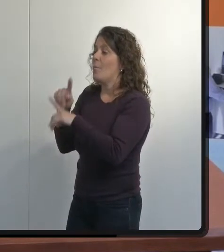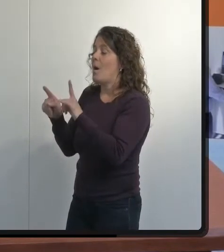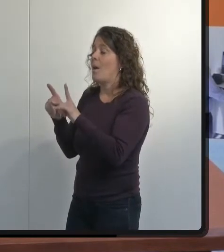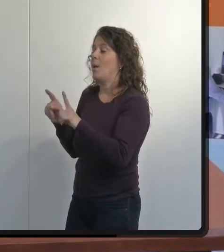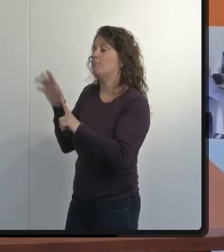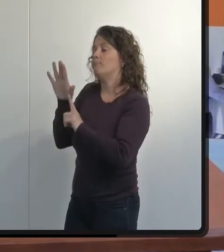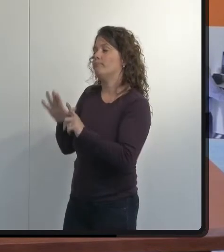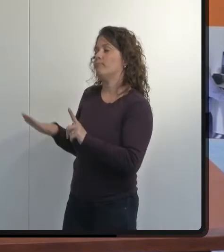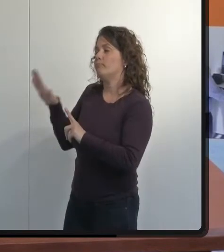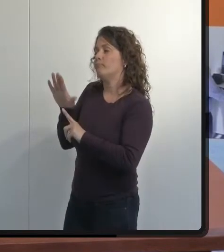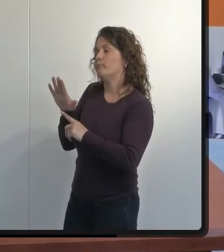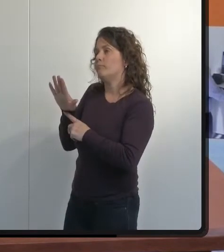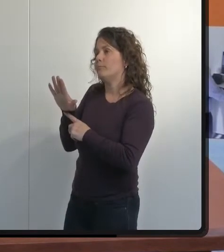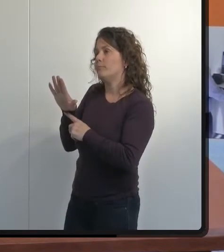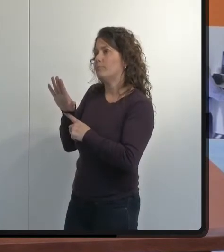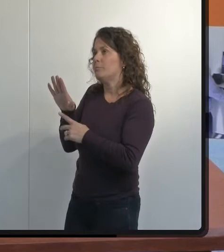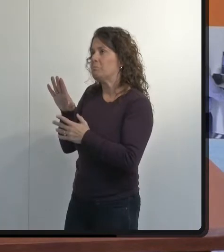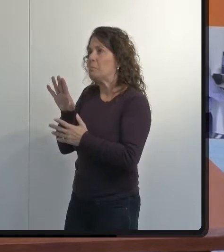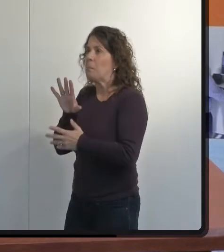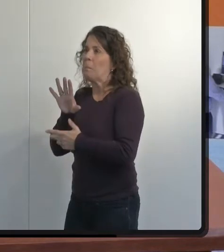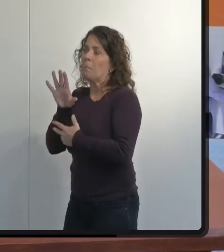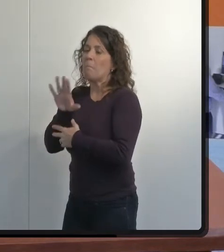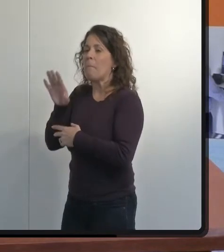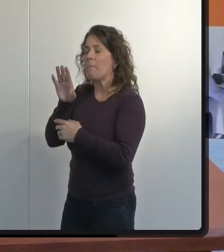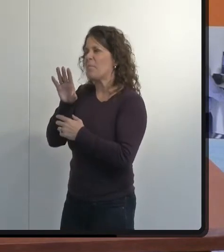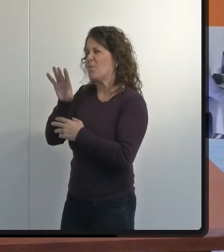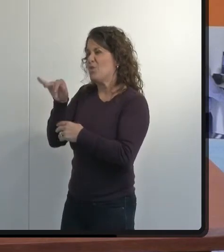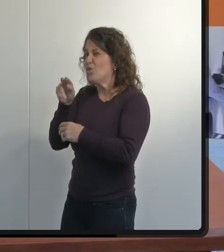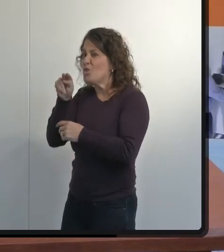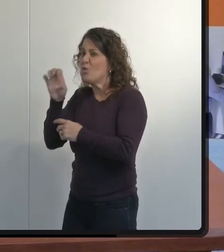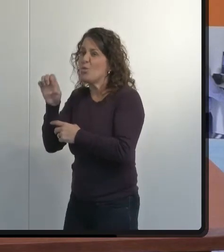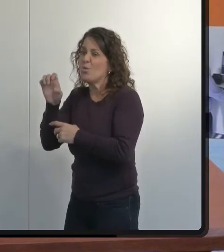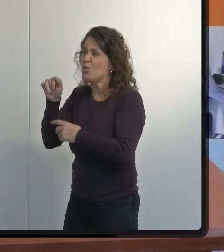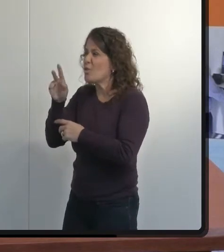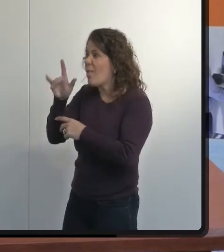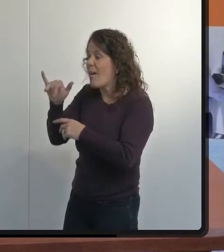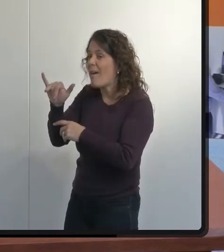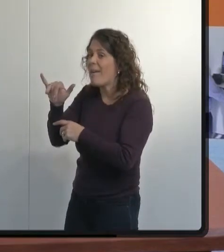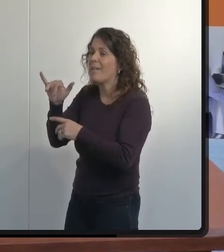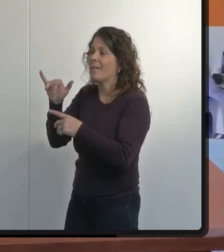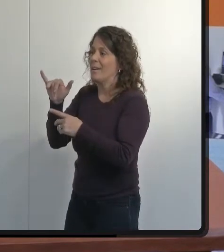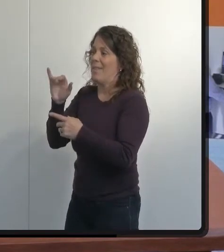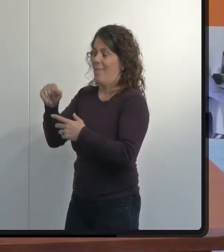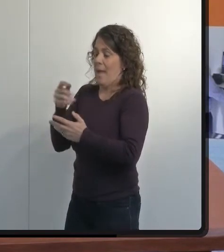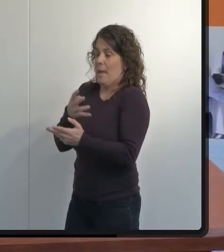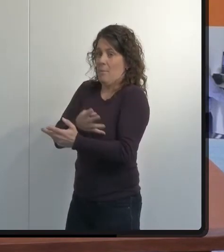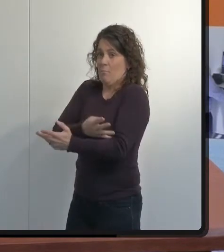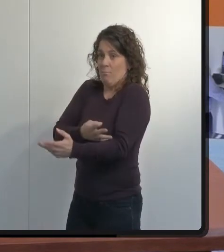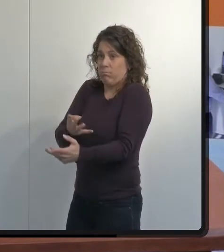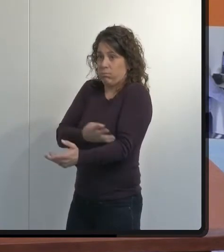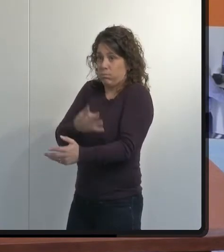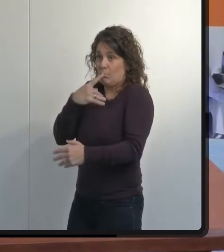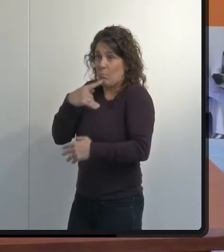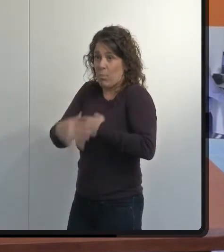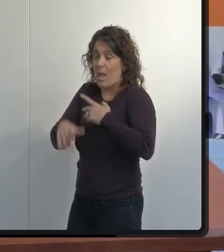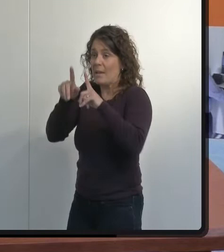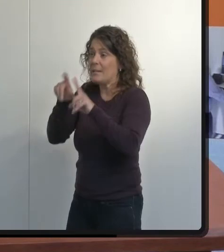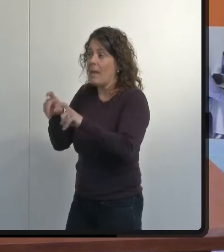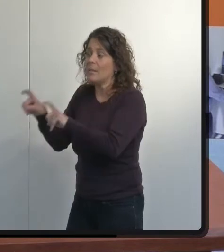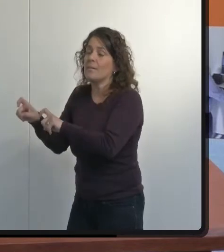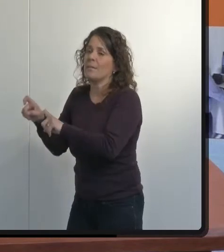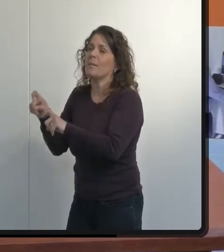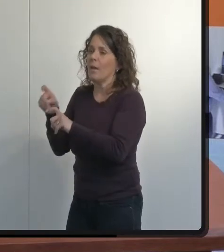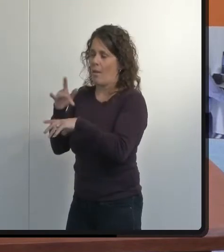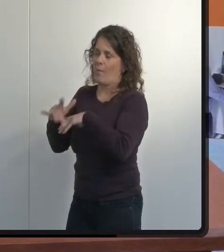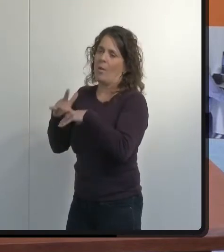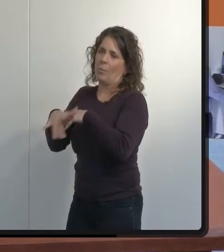end of summer, middle of summer, that the serology testing will become available. And so